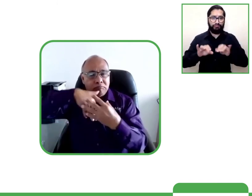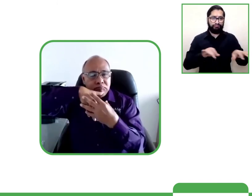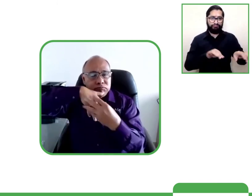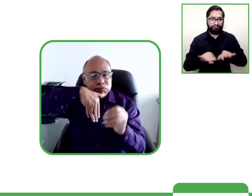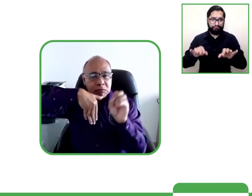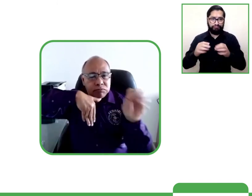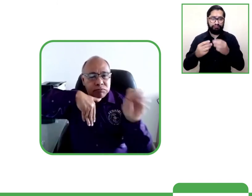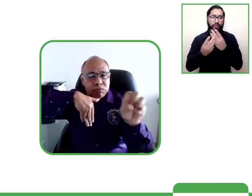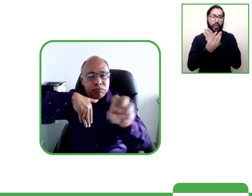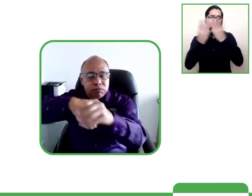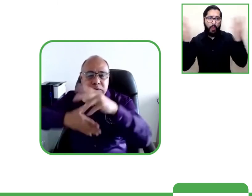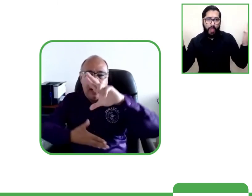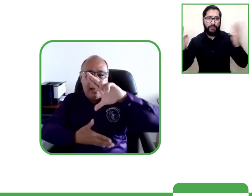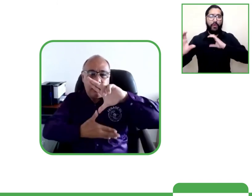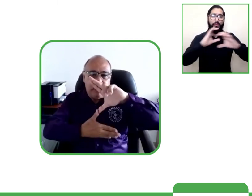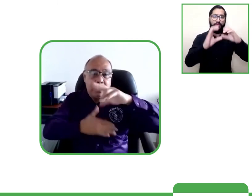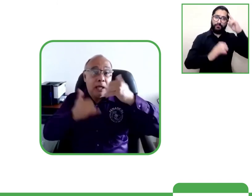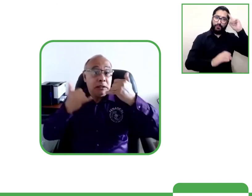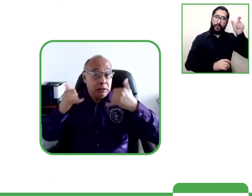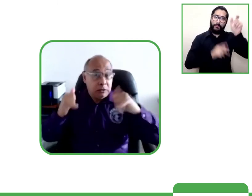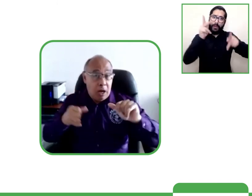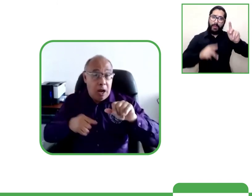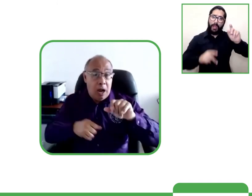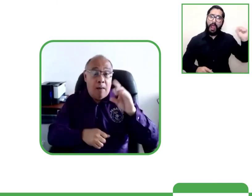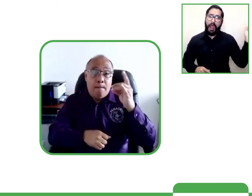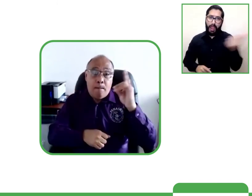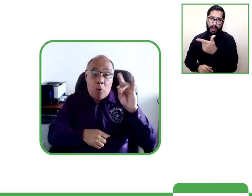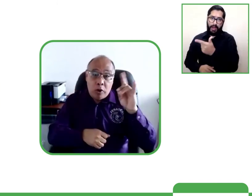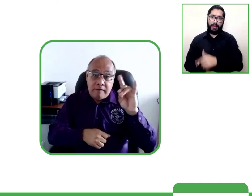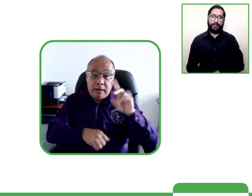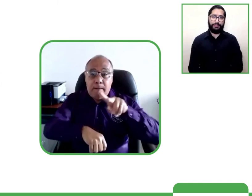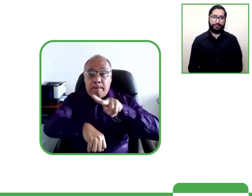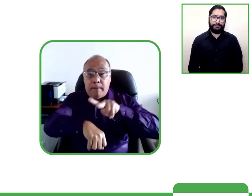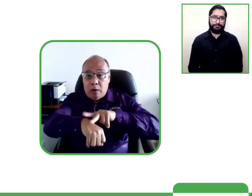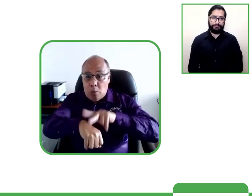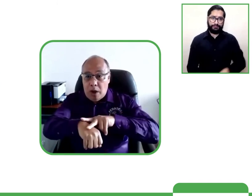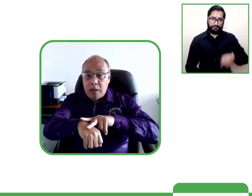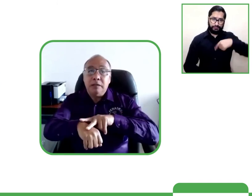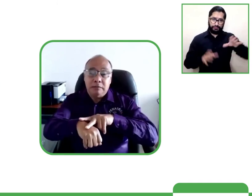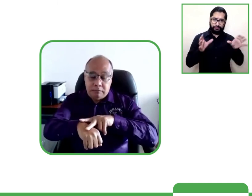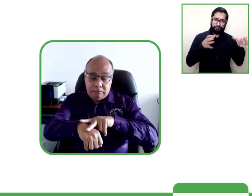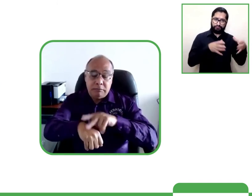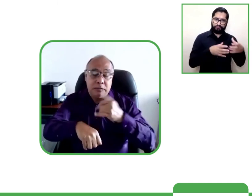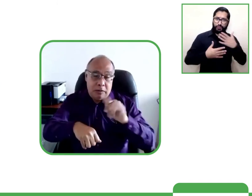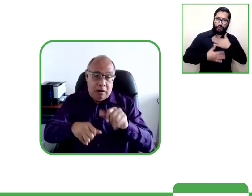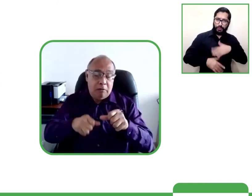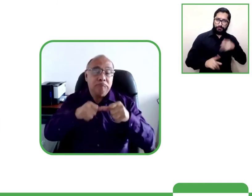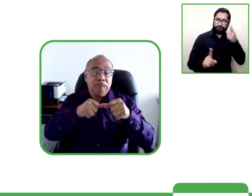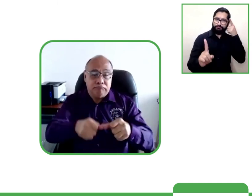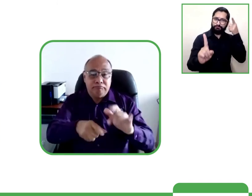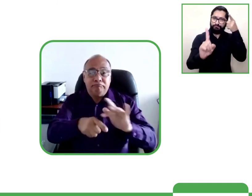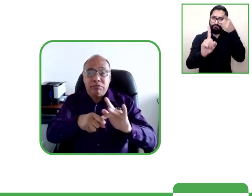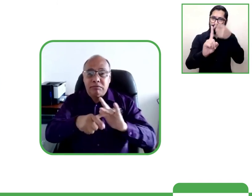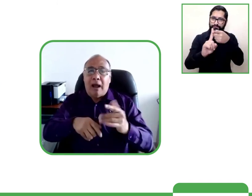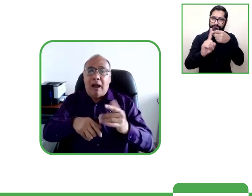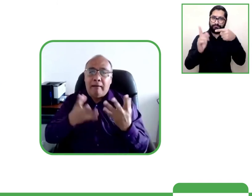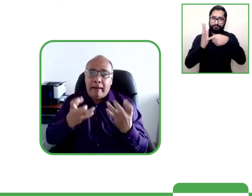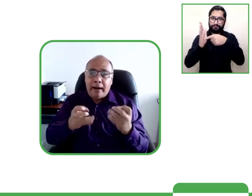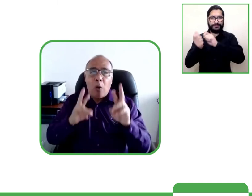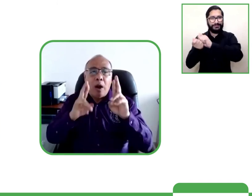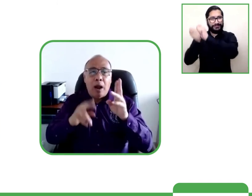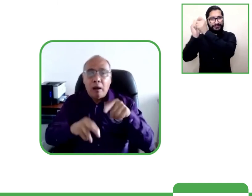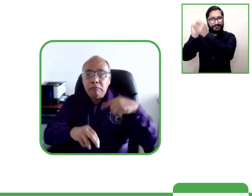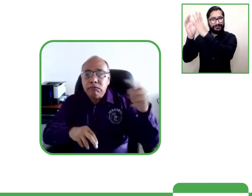or websites or app with people with hearing impairments. So we want this model to be